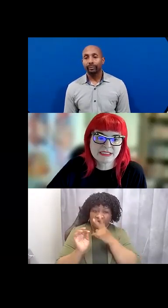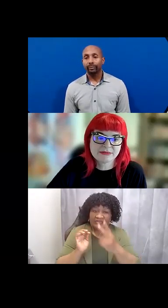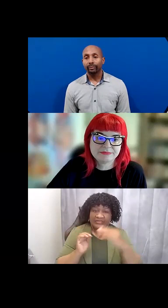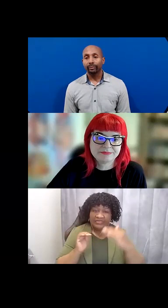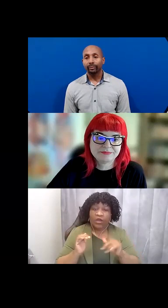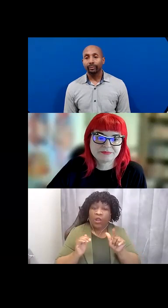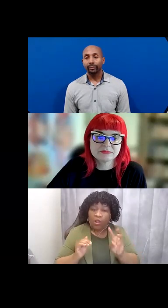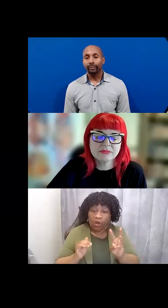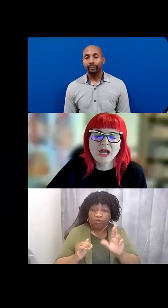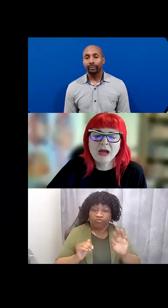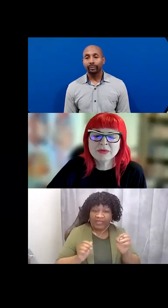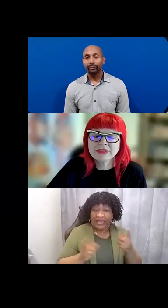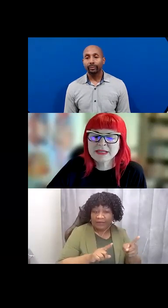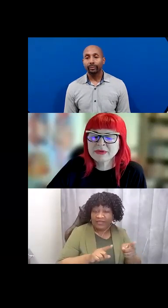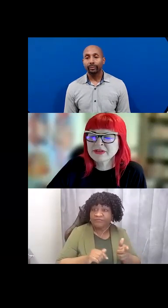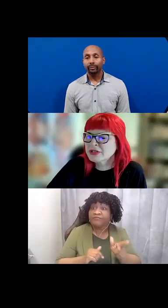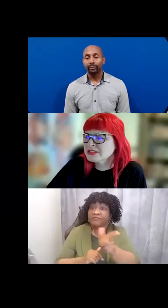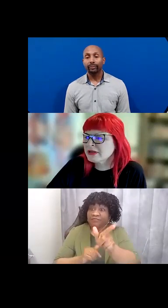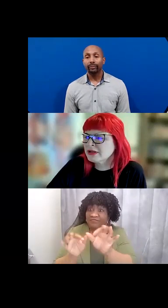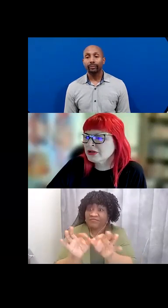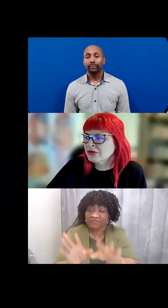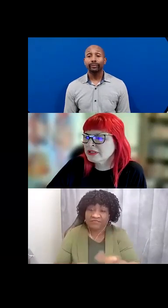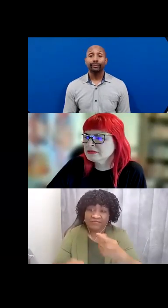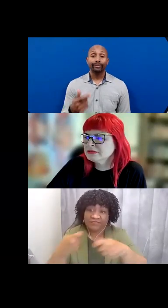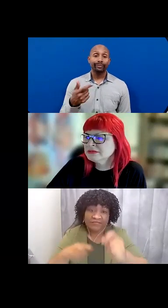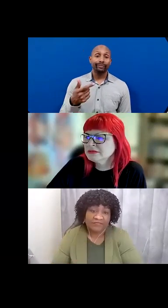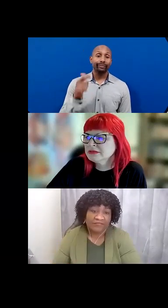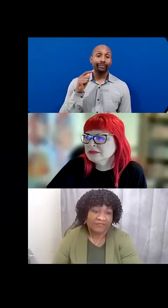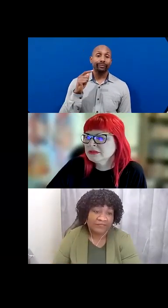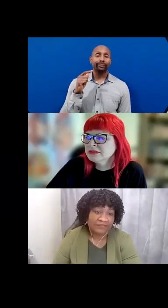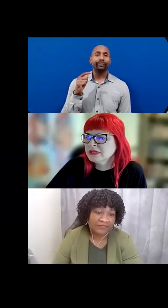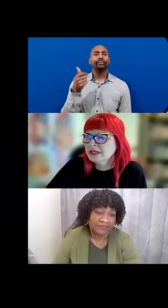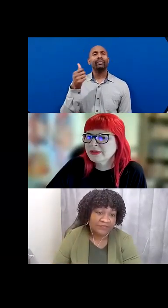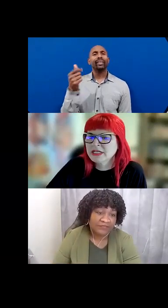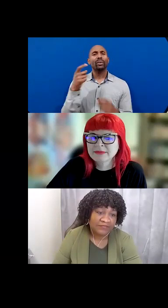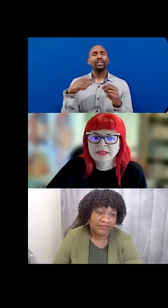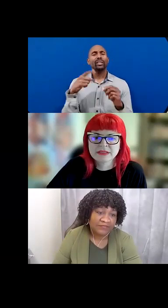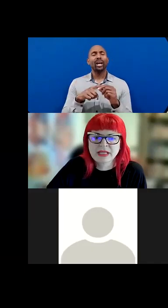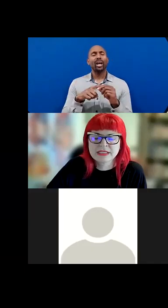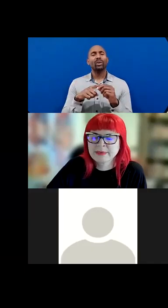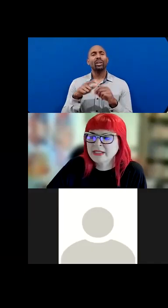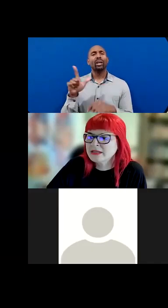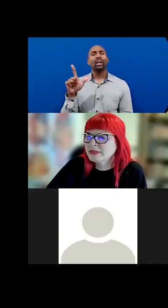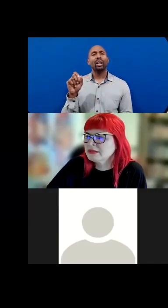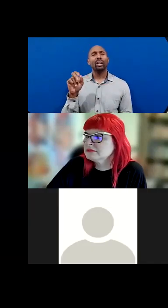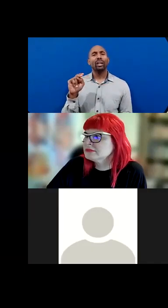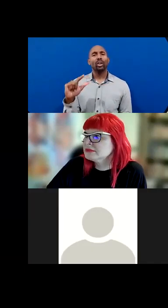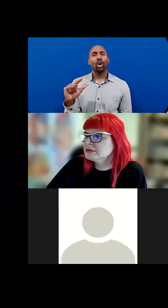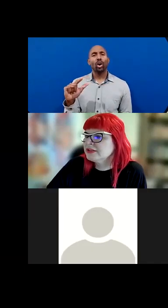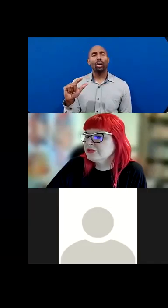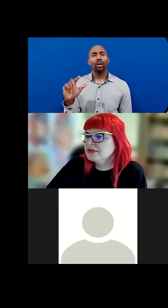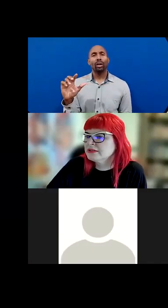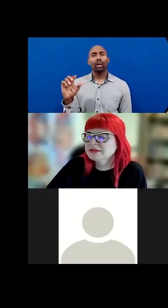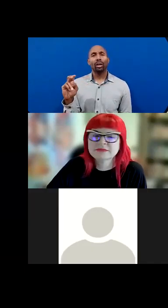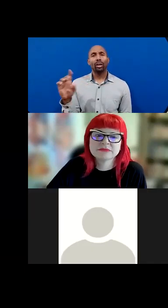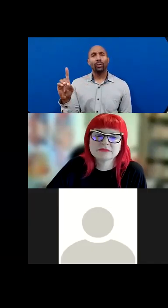rates. Does anyone have questions about long COVID? I know we talked about this last week, but